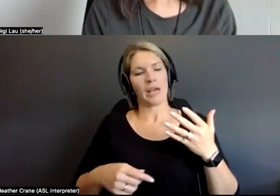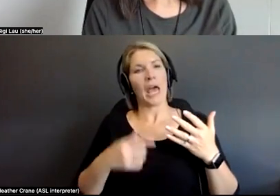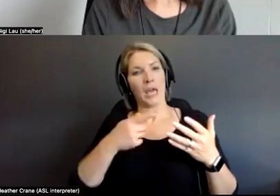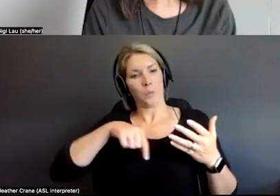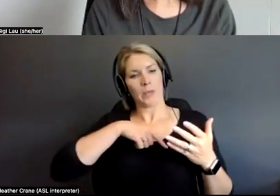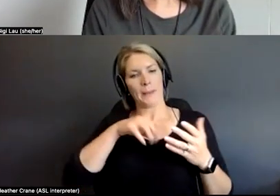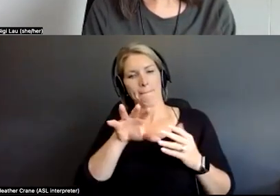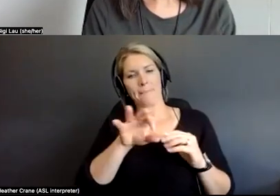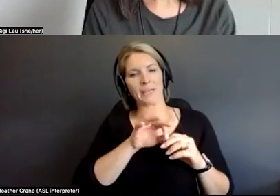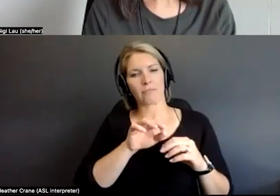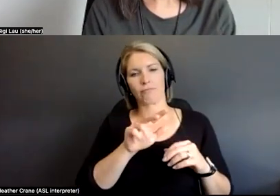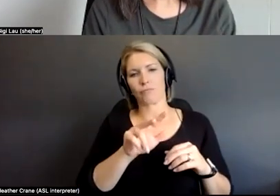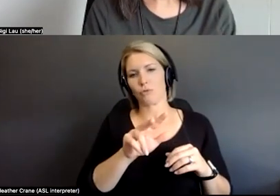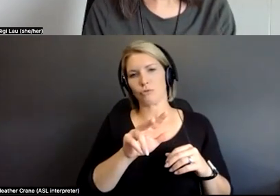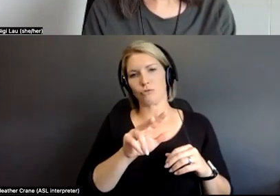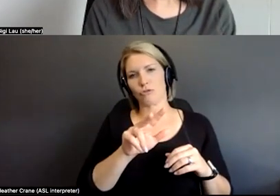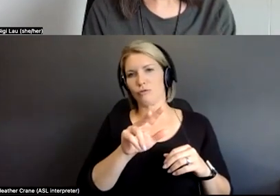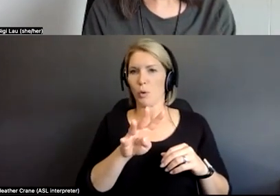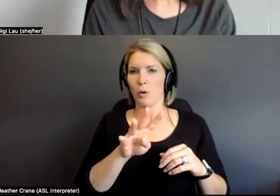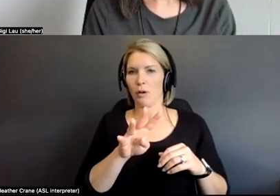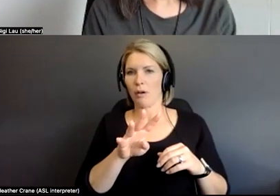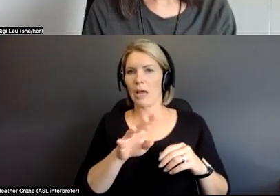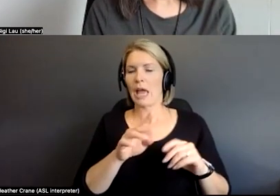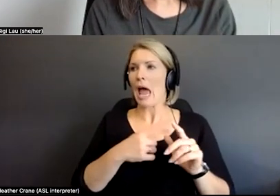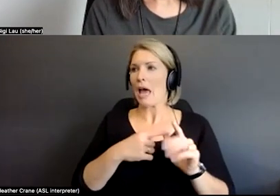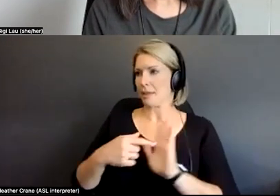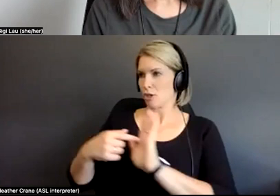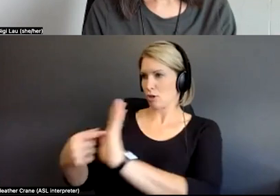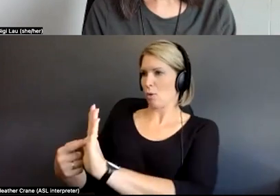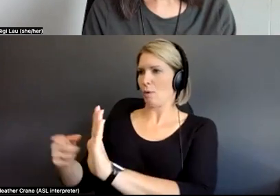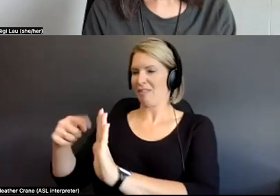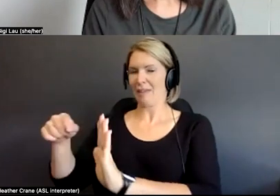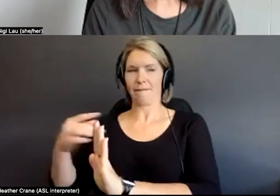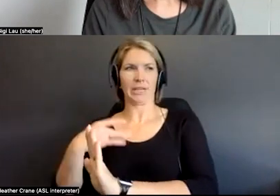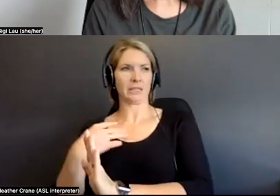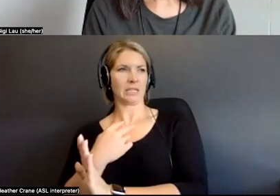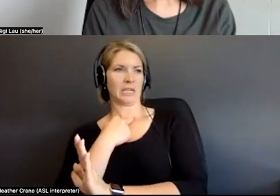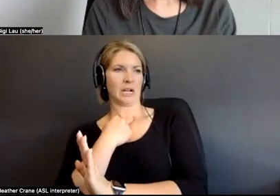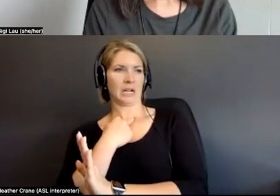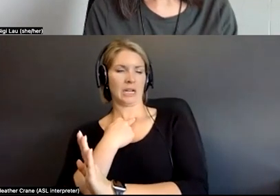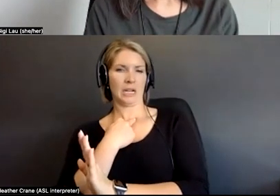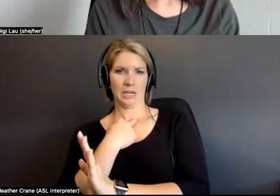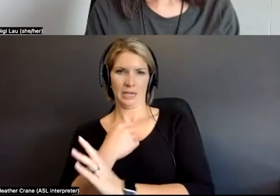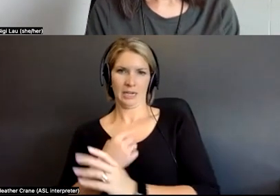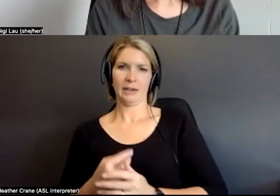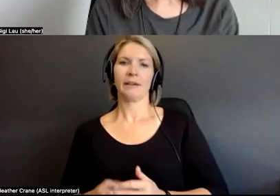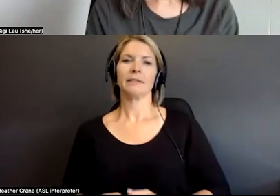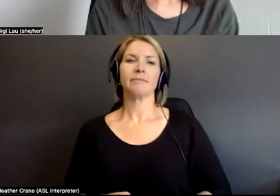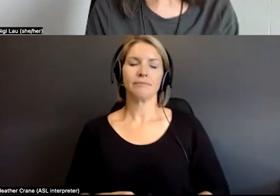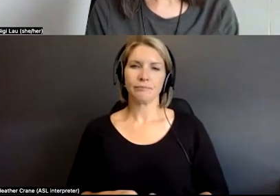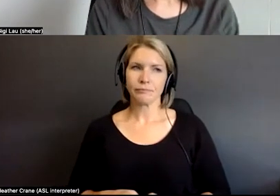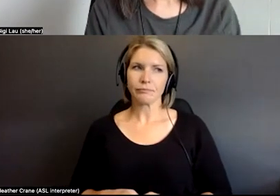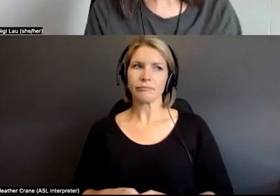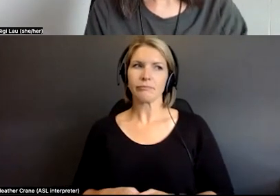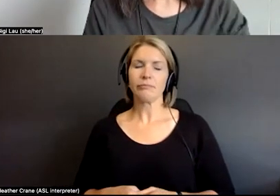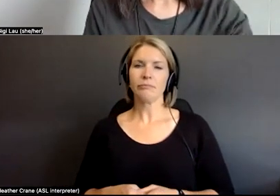so that can feel like a little bit of a straitjacket, I think. But the thing is that when they're